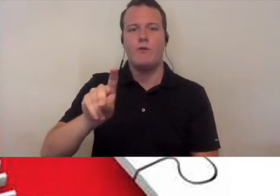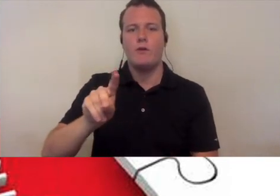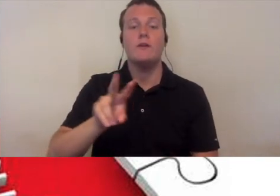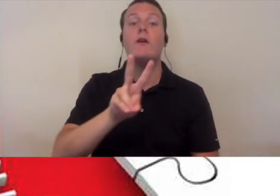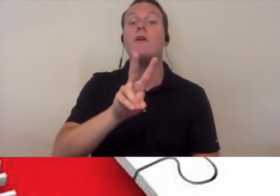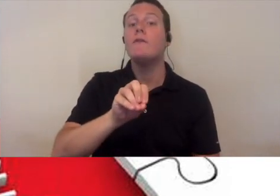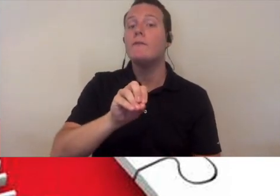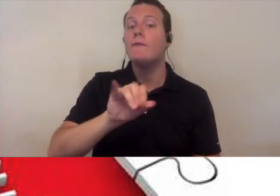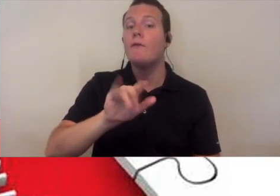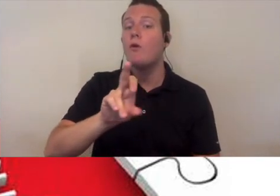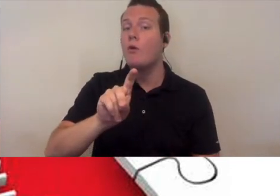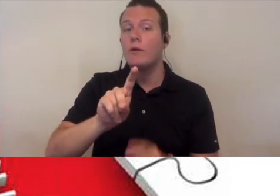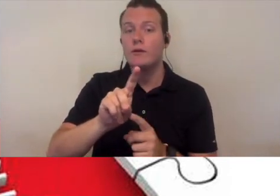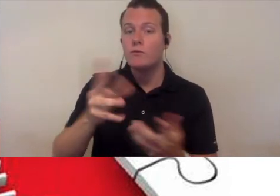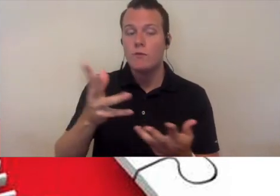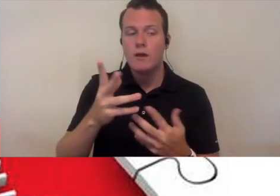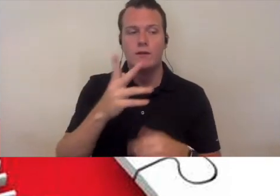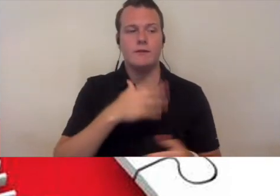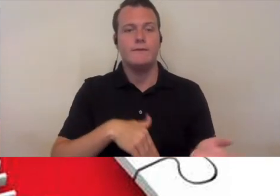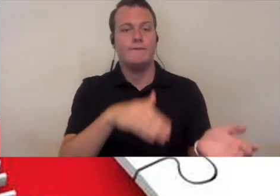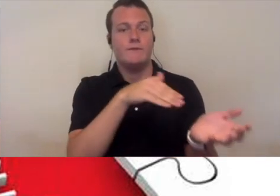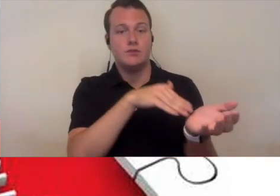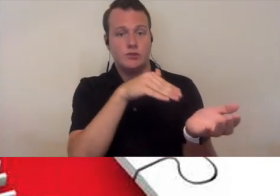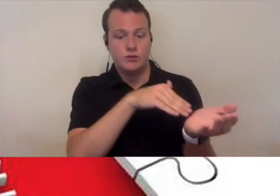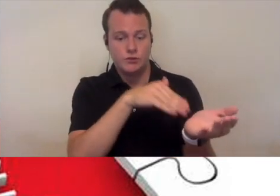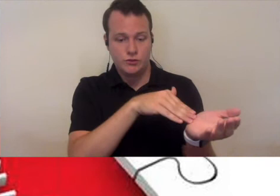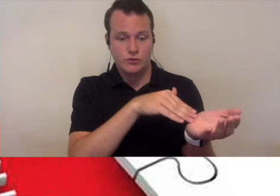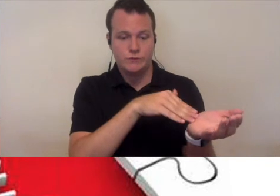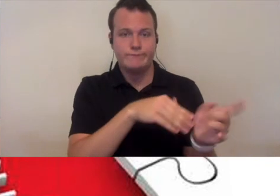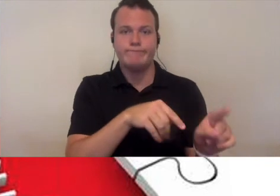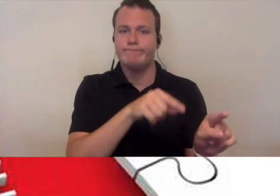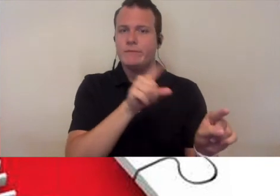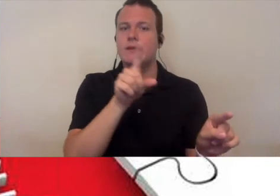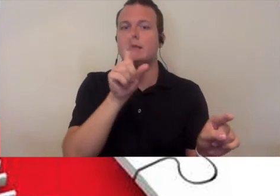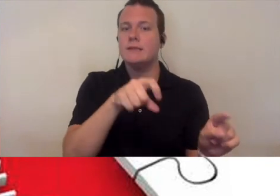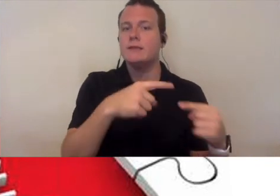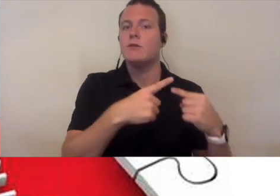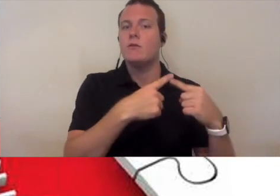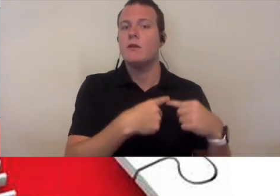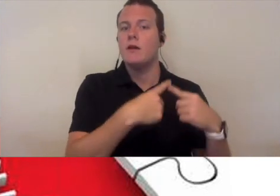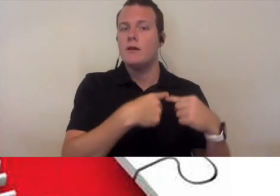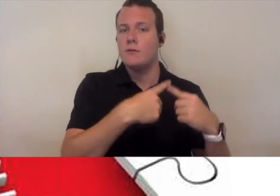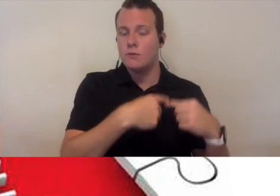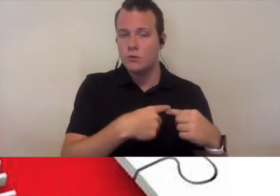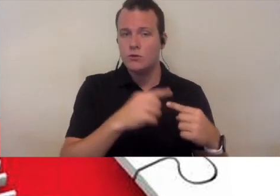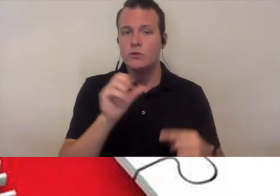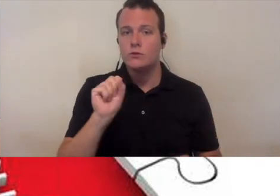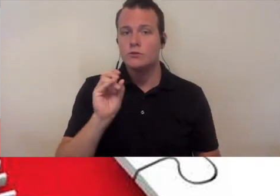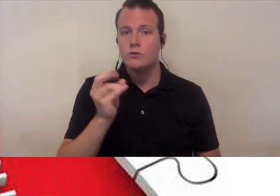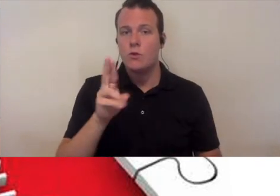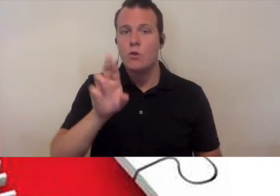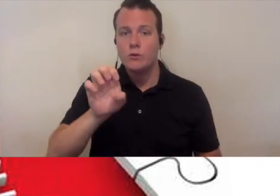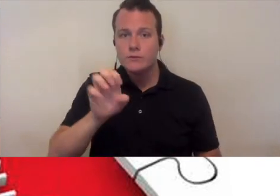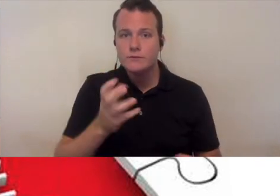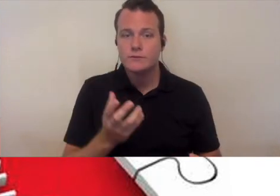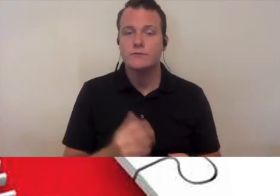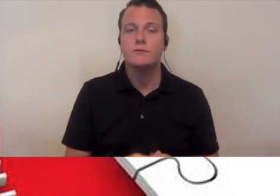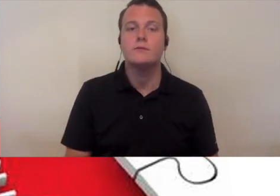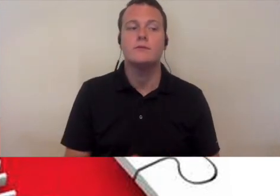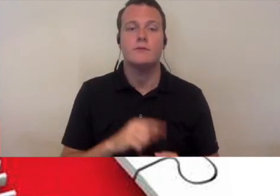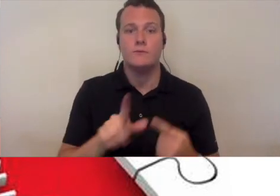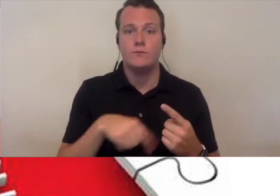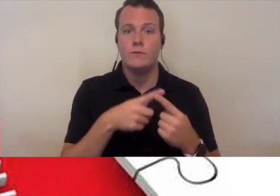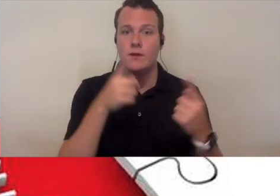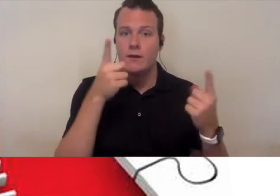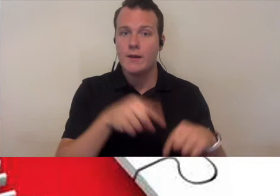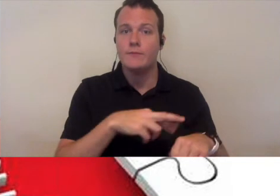the physician. The physician needs a reliable source. So when they refer